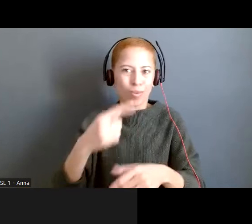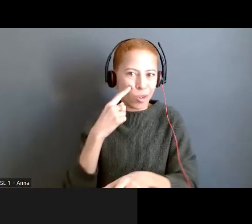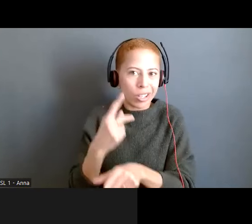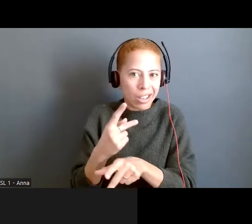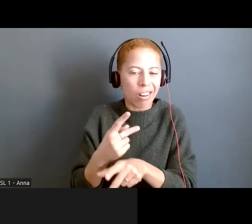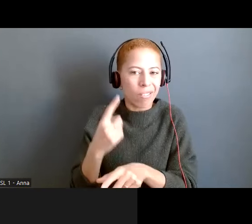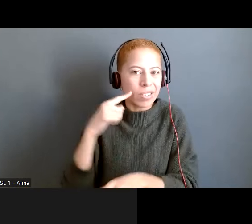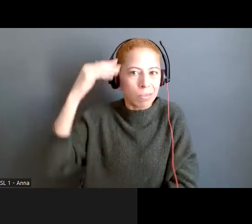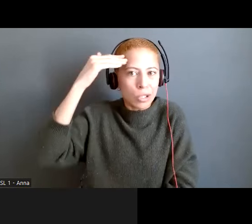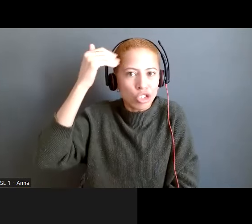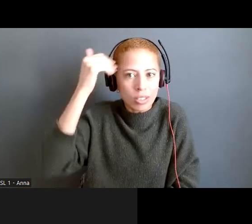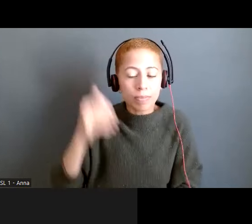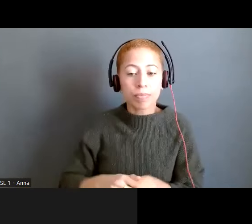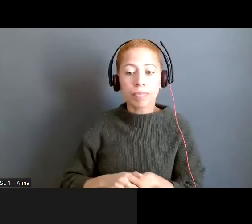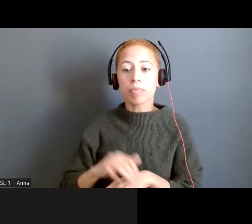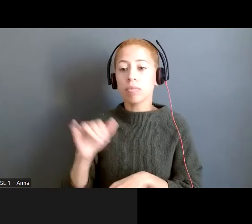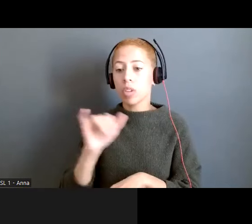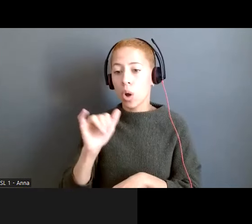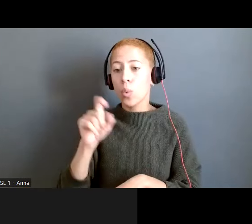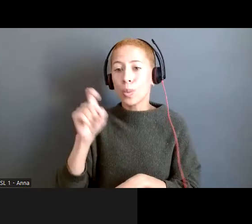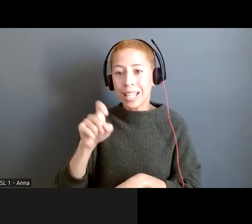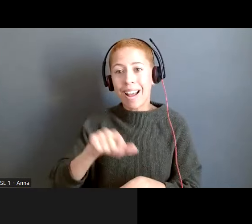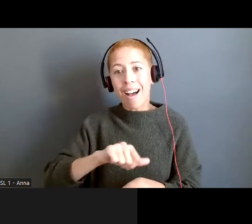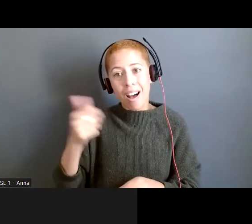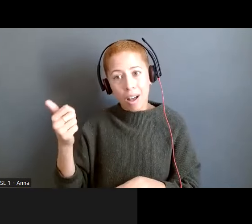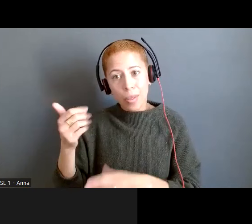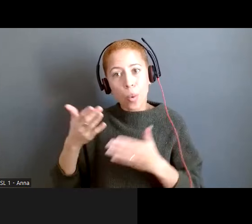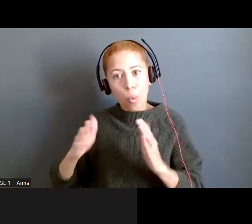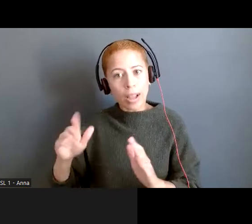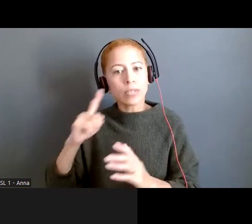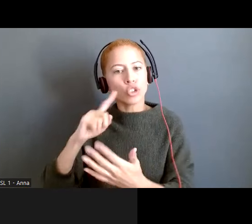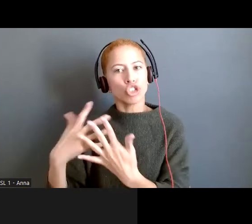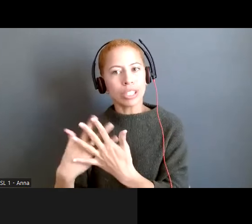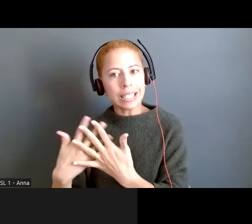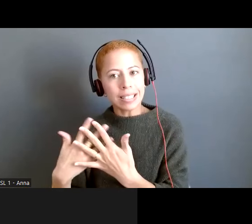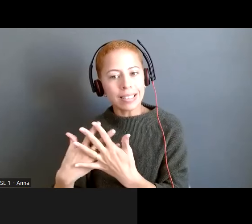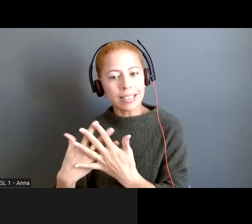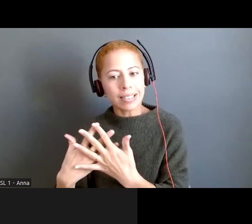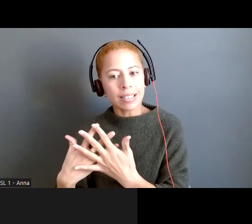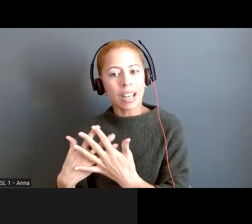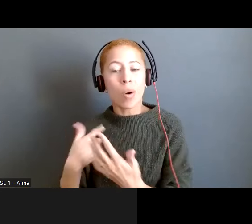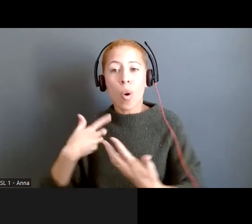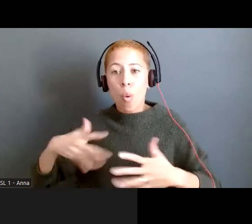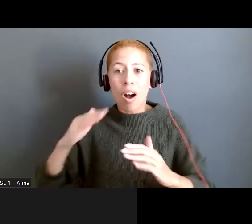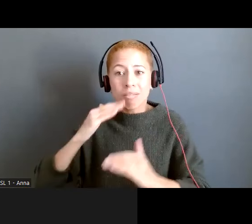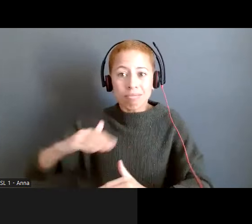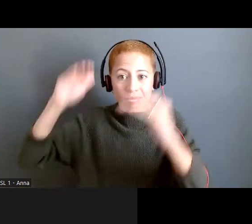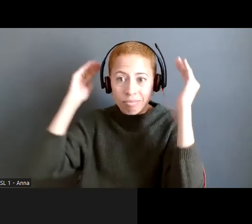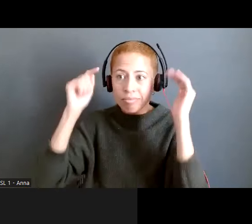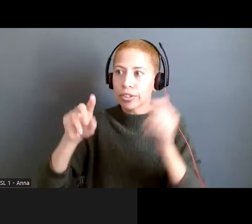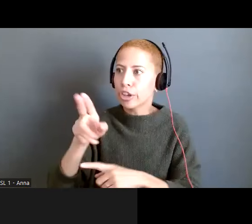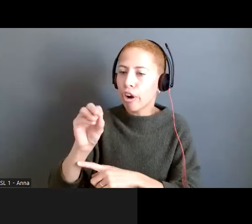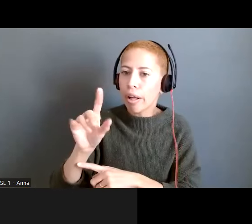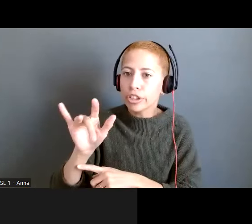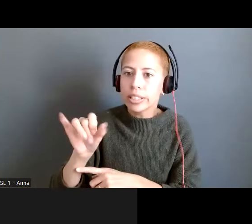establish other places where people can get screened, because one of the issues as well is we don't want to overburden neurologists,